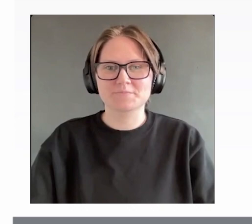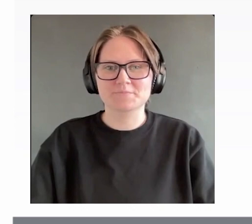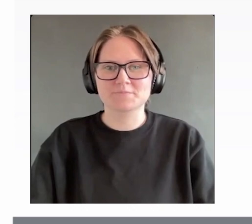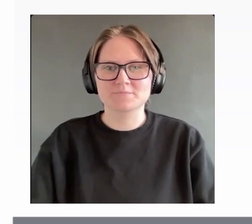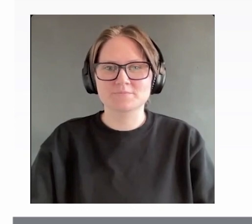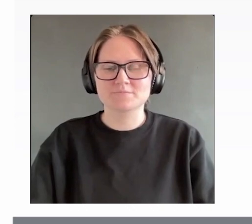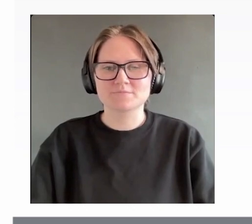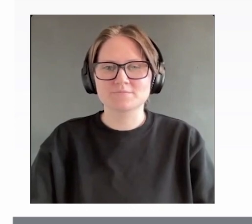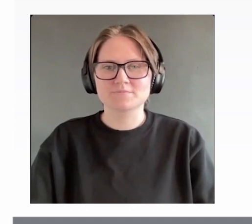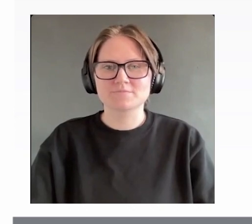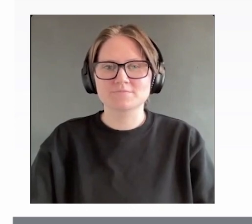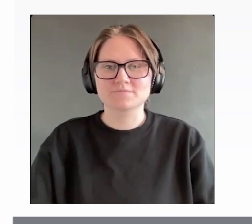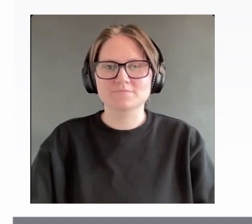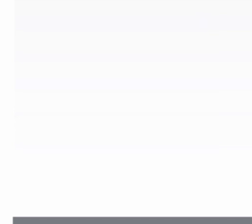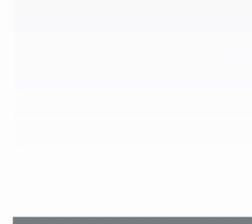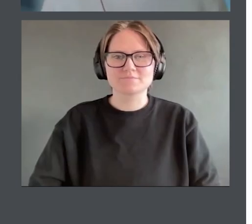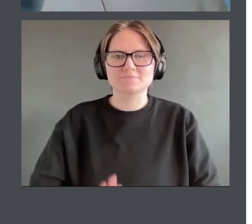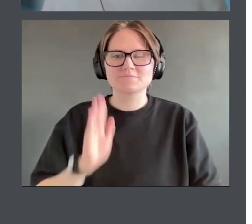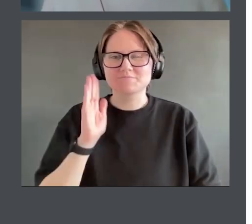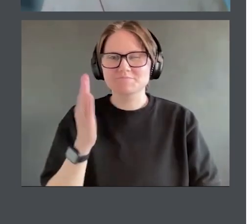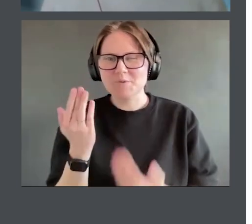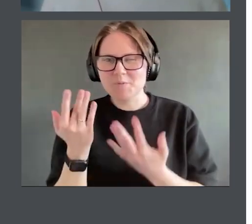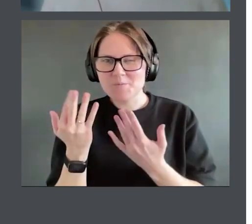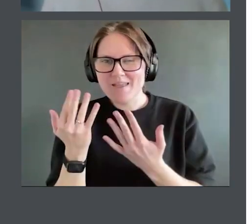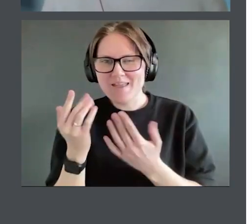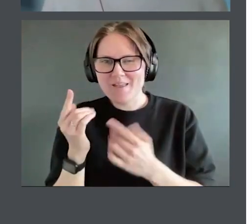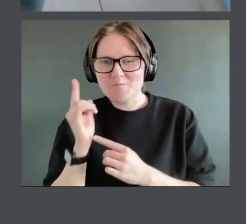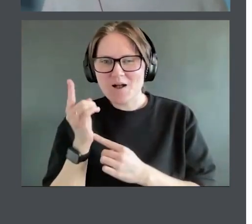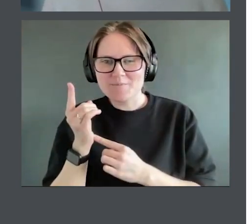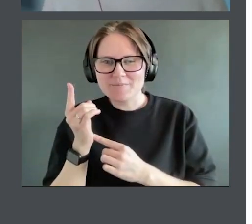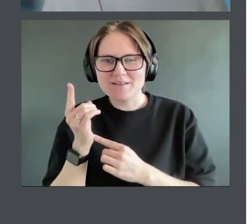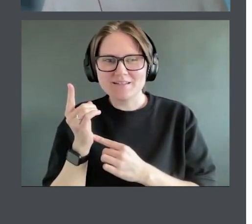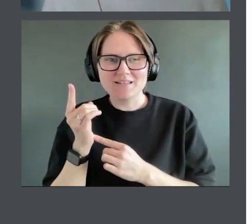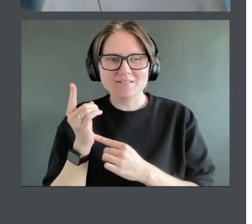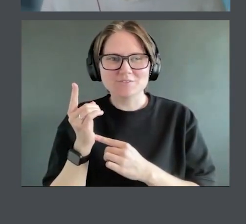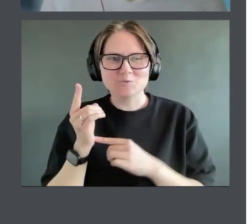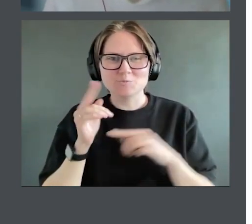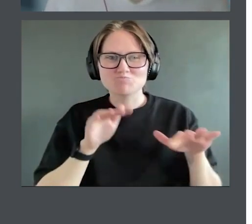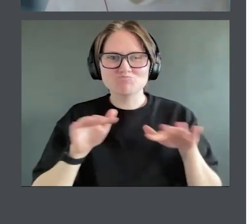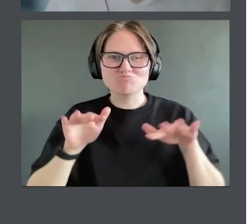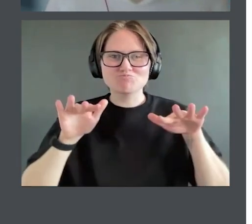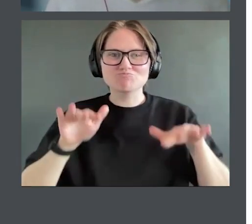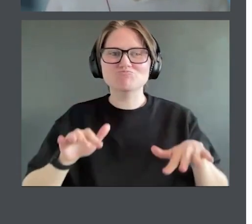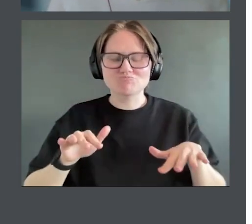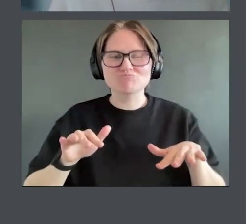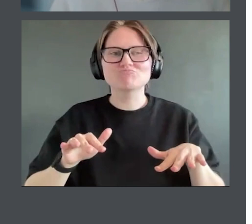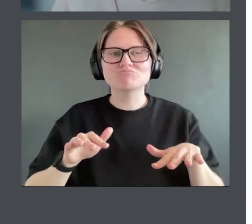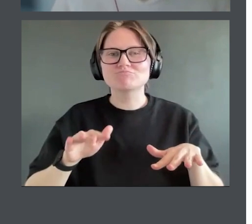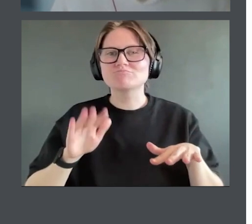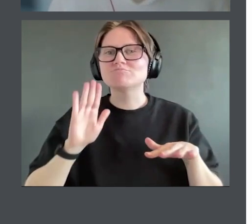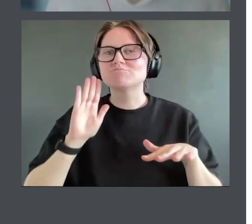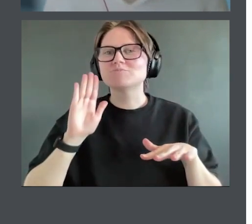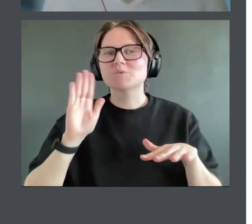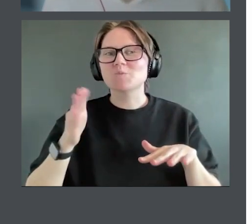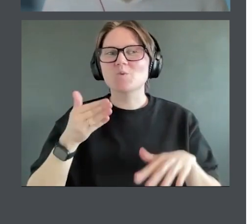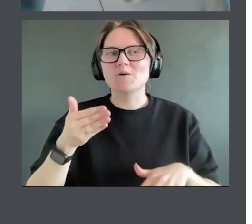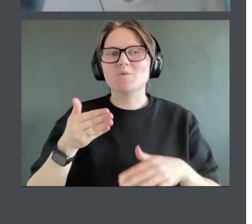We're going to give you just a minute to warm up. We'll introduce you to Slido